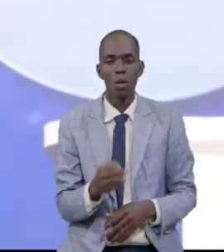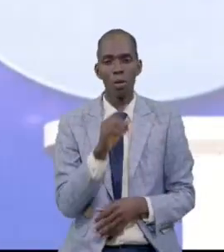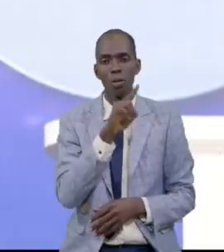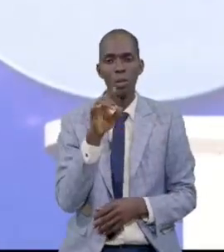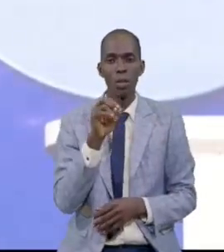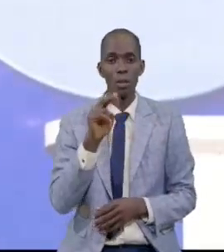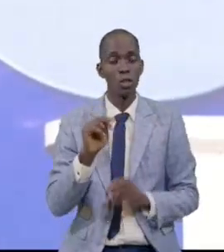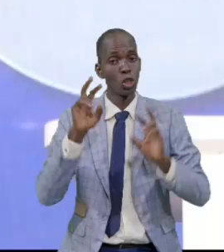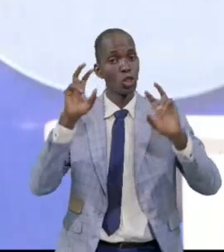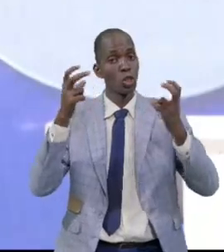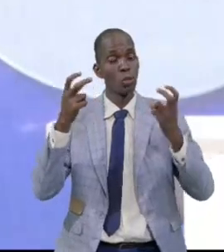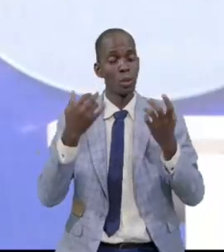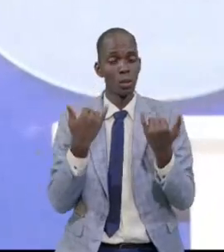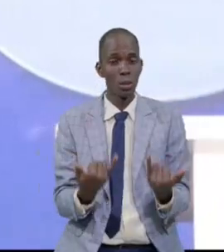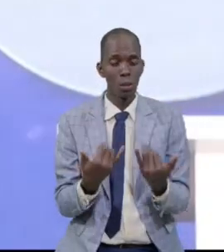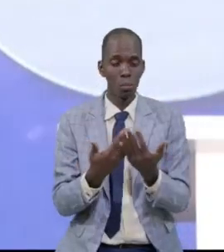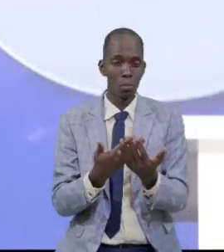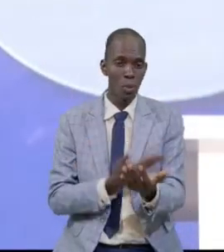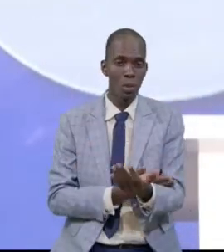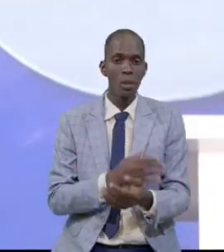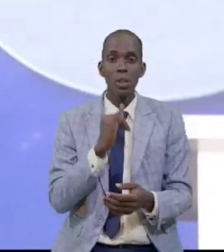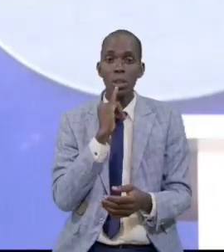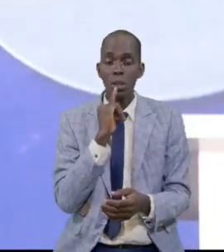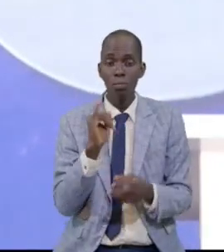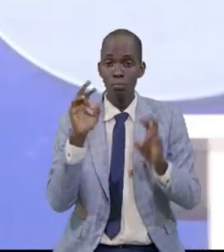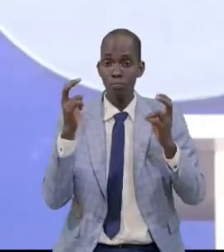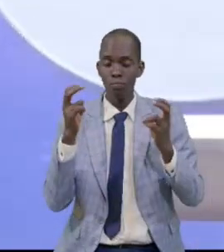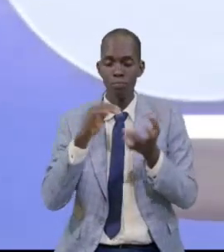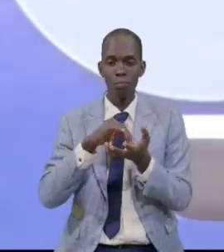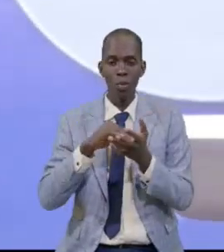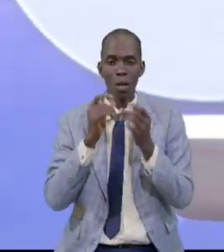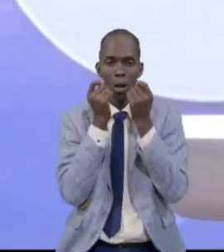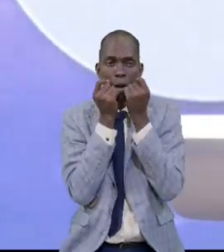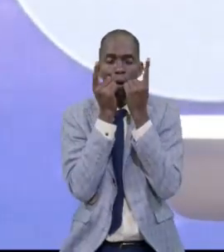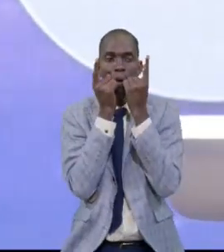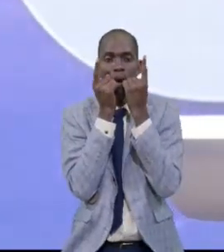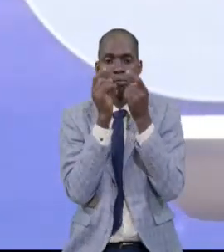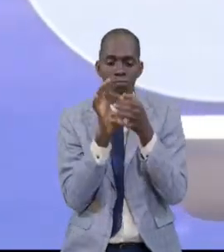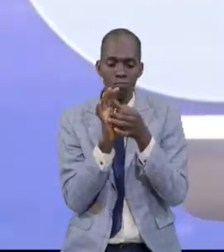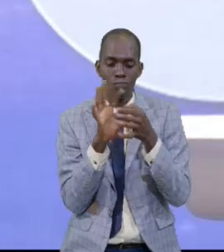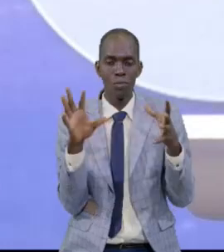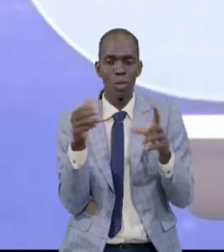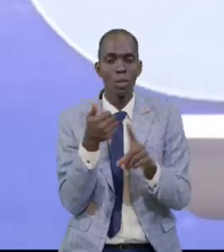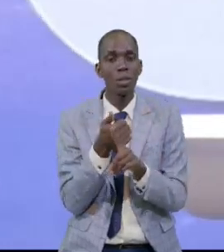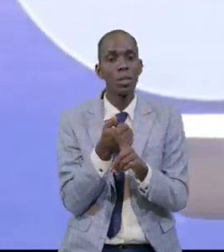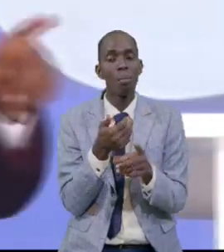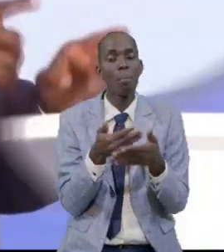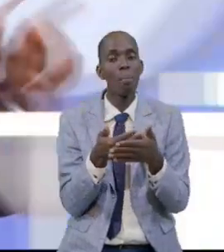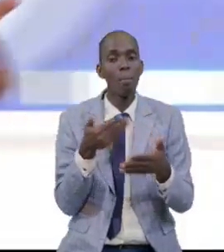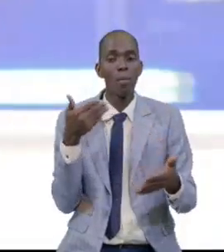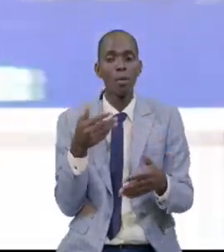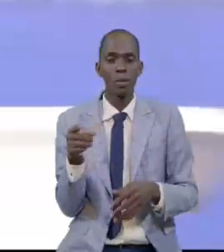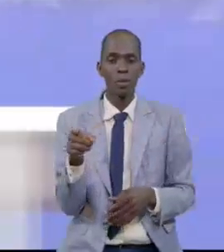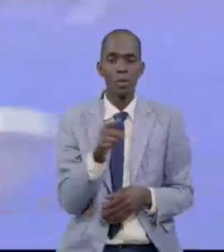this worship service on awake. Loose yourself, lest you are